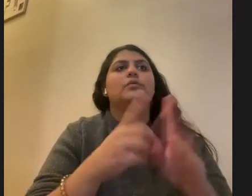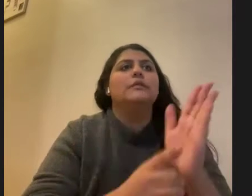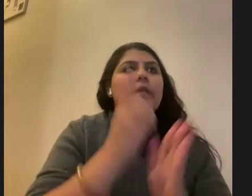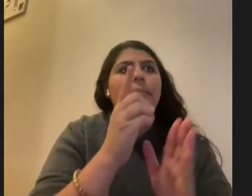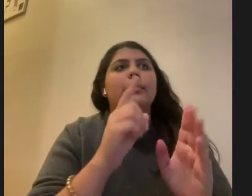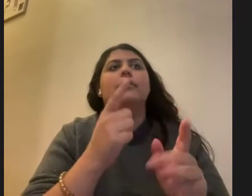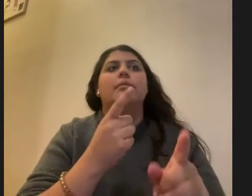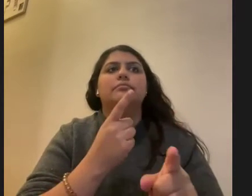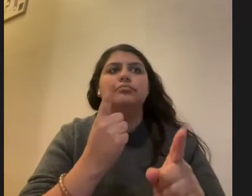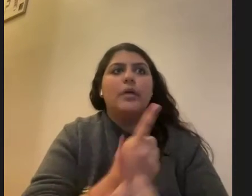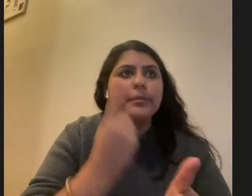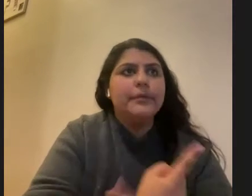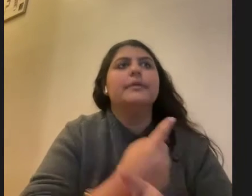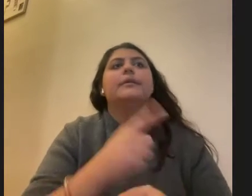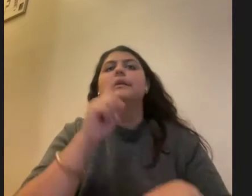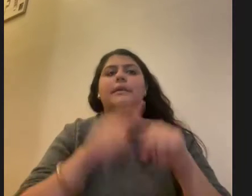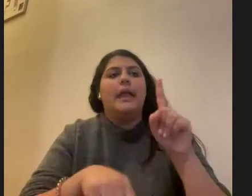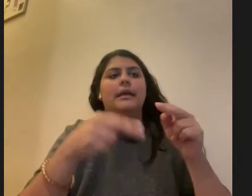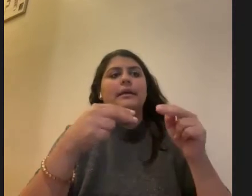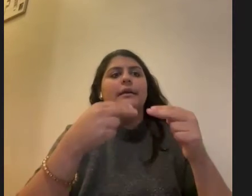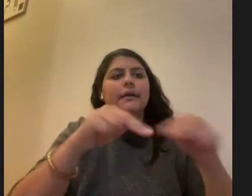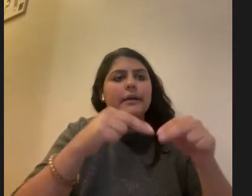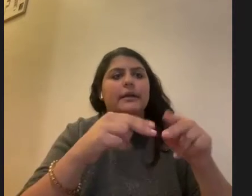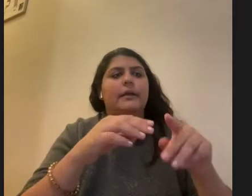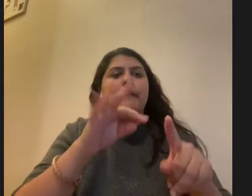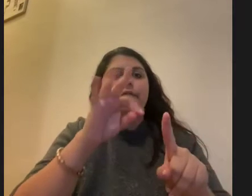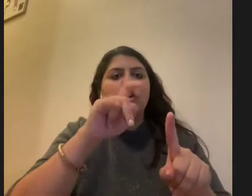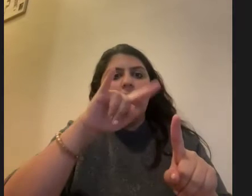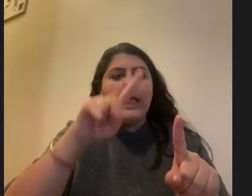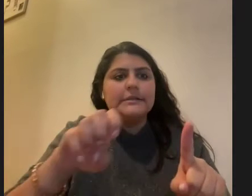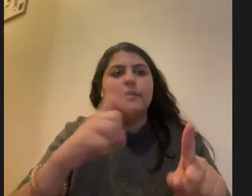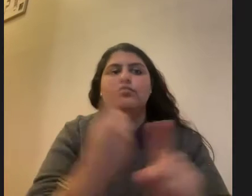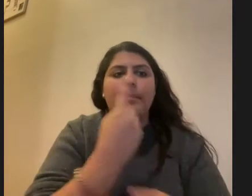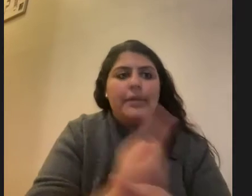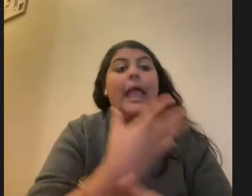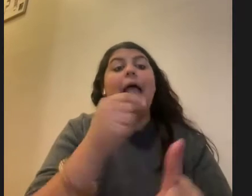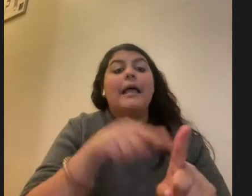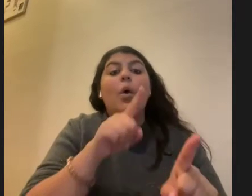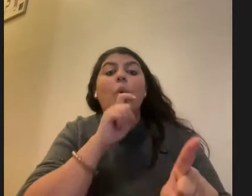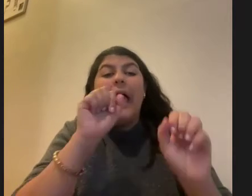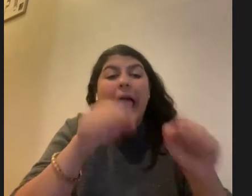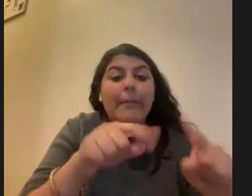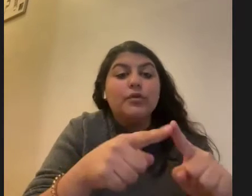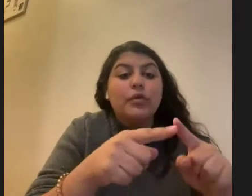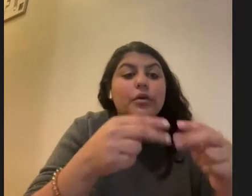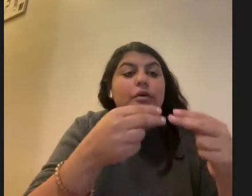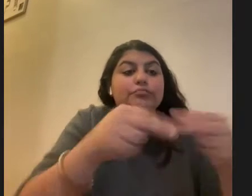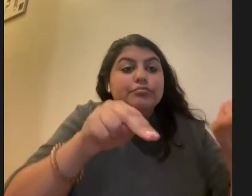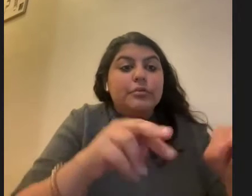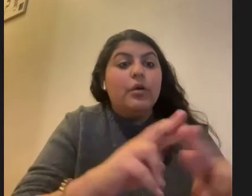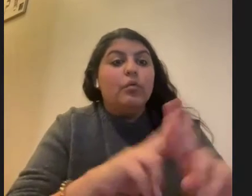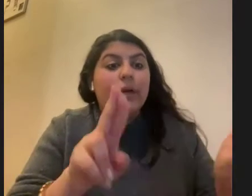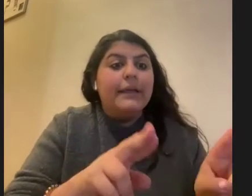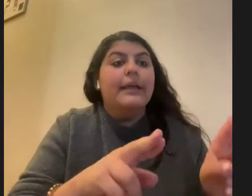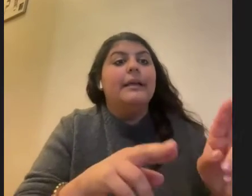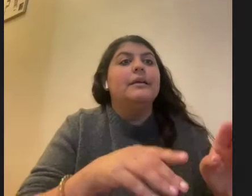They can't even really fertilize their eggs properly. And then those that do get fertilized and do hatch tend to be smaller animals